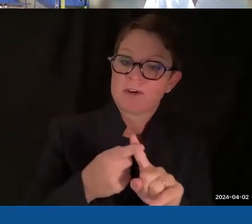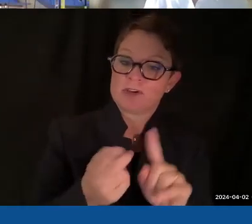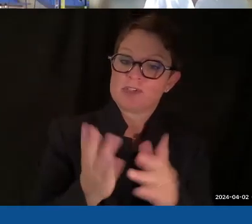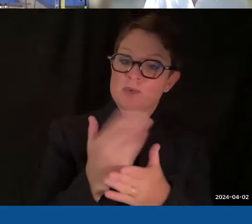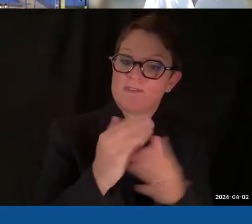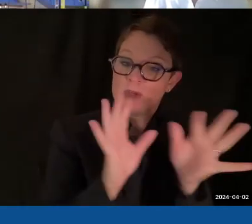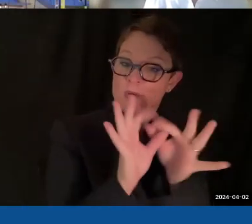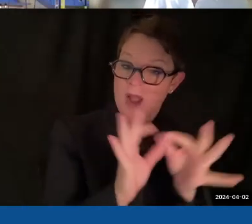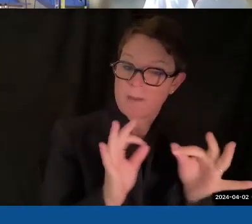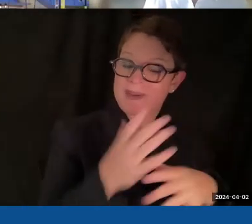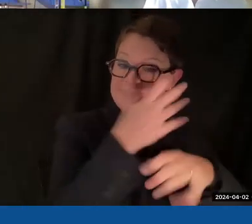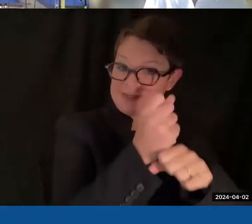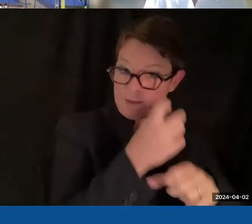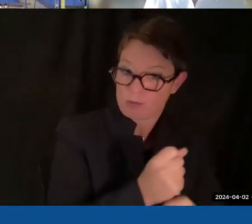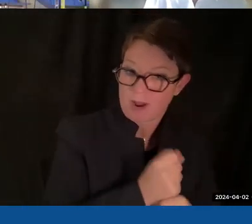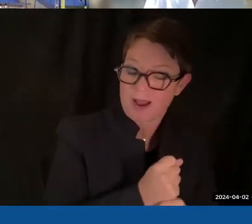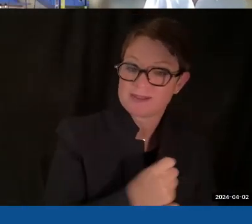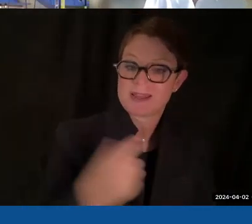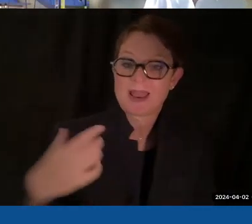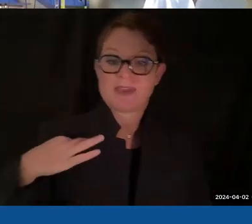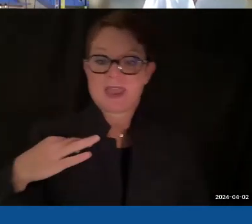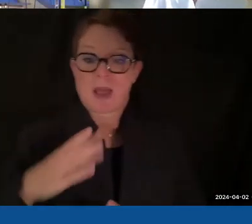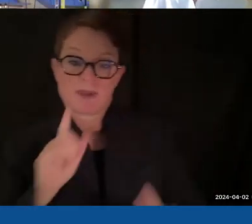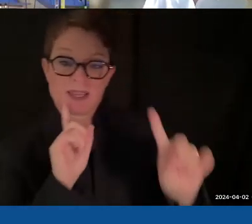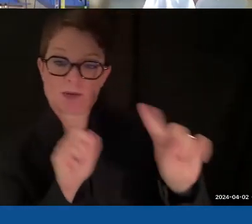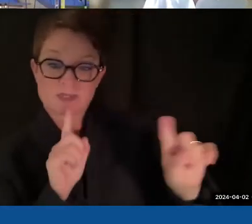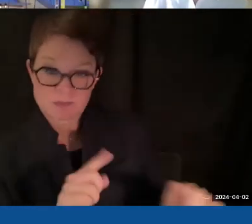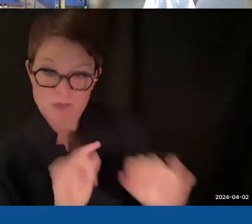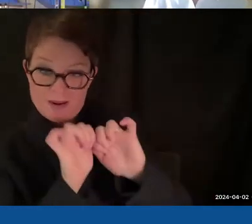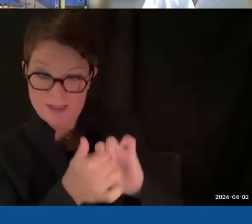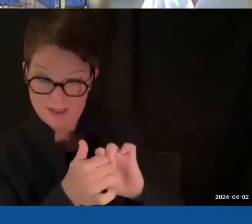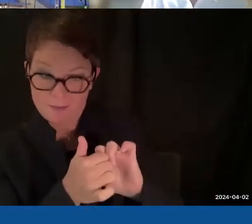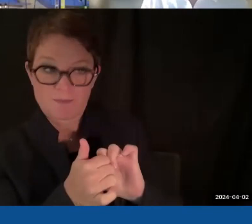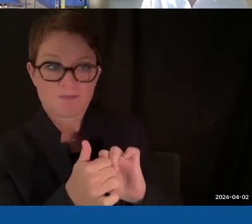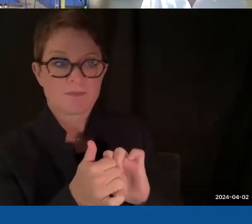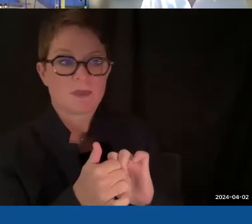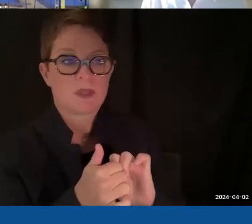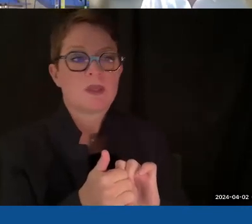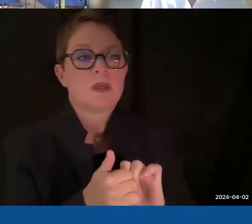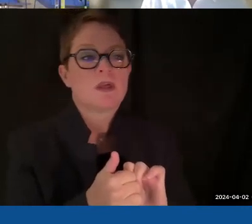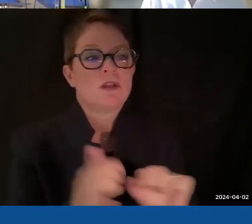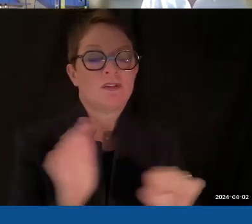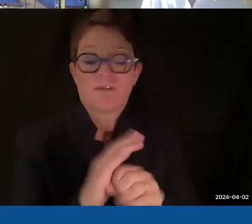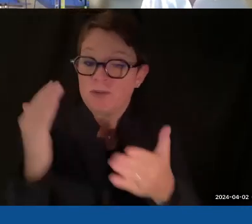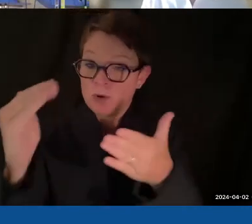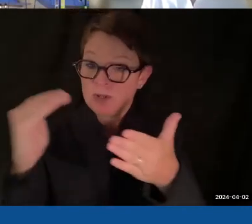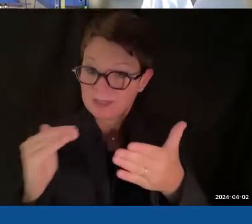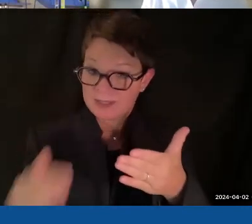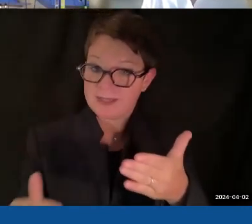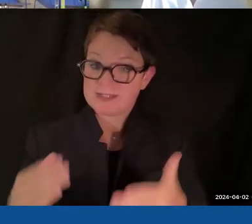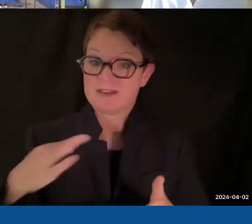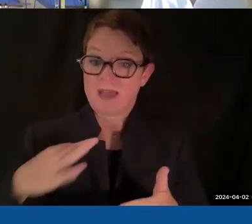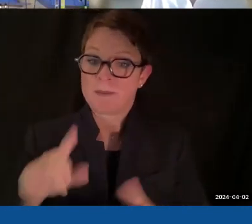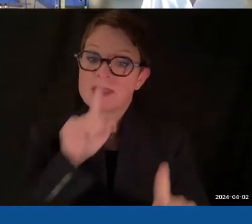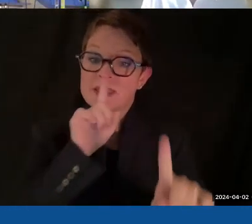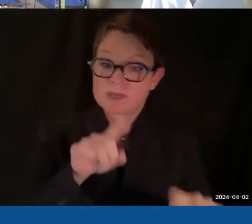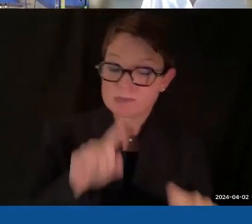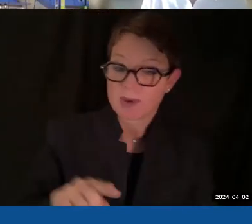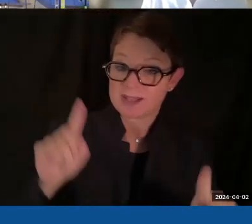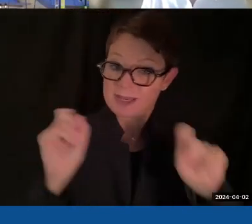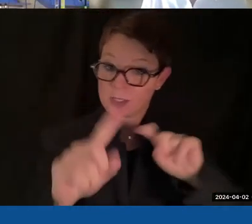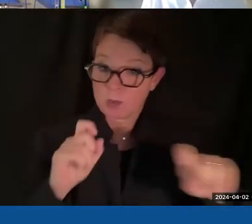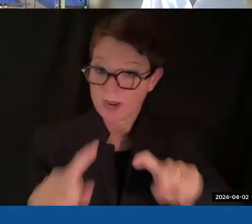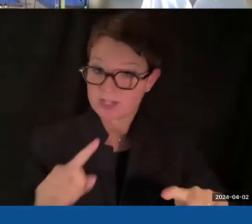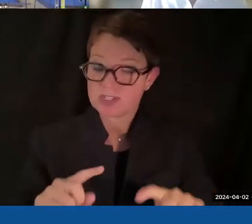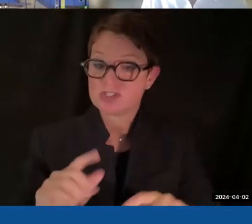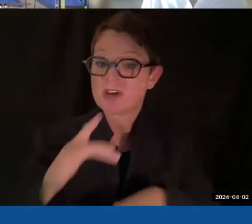comments and the applicant's responses. The full list of committee comments and applicant responses is